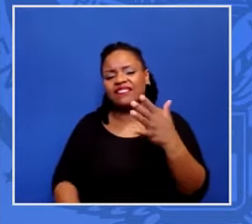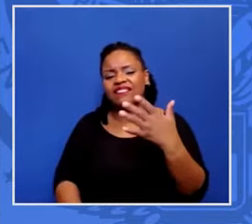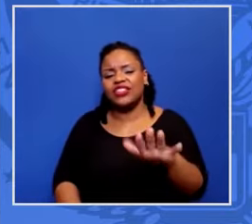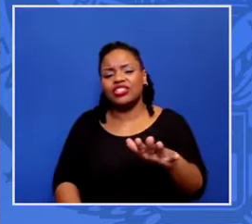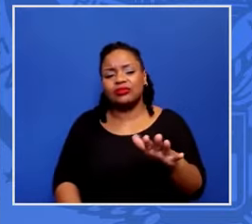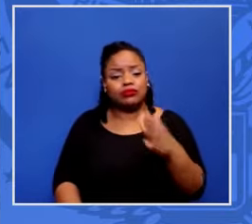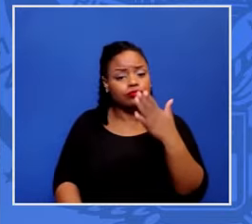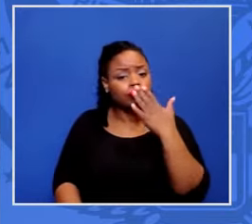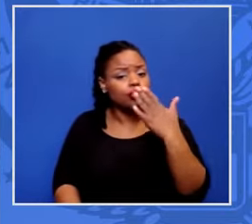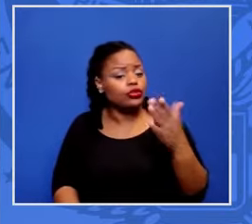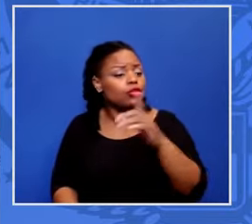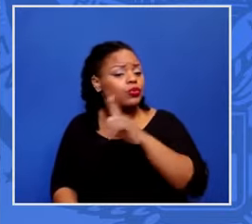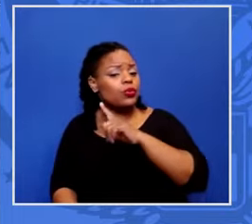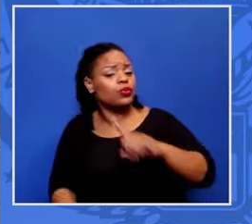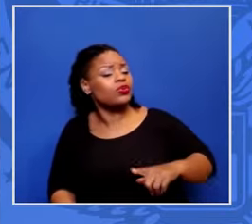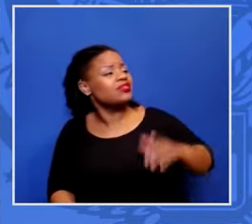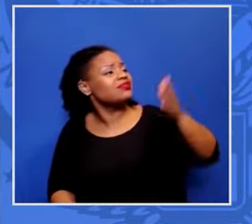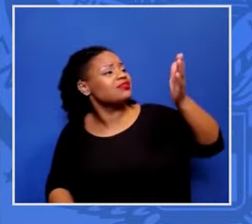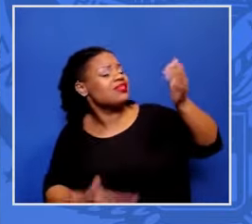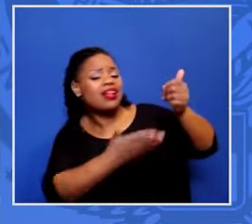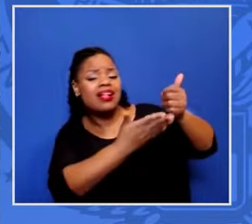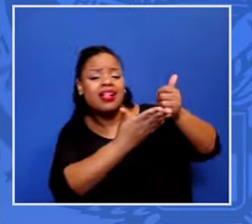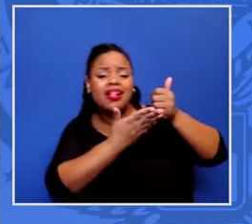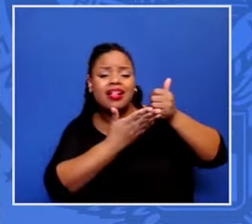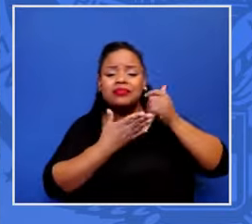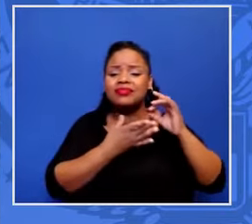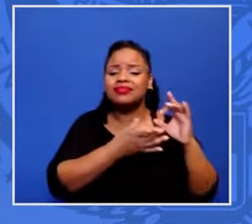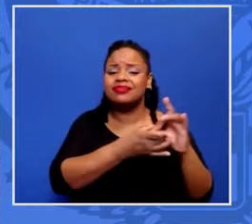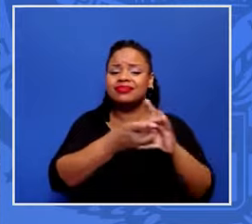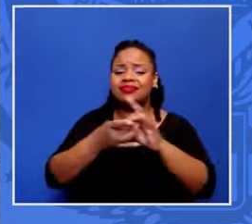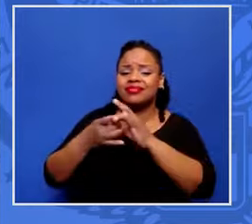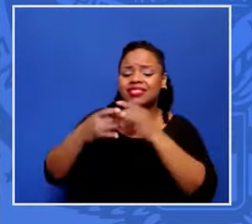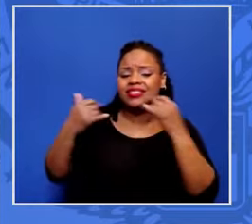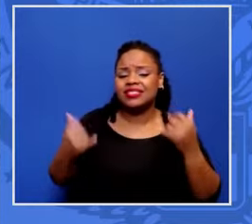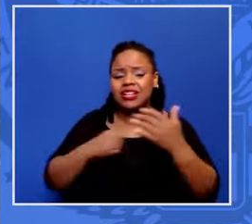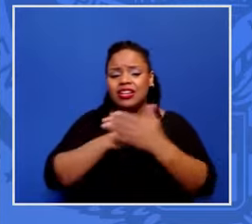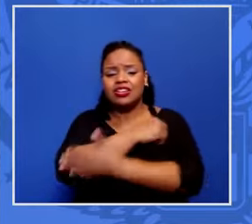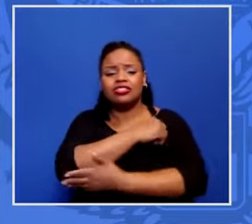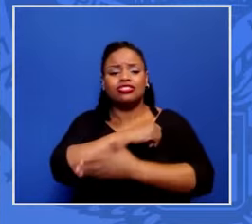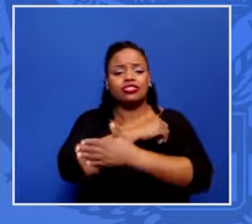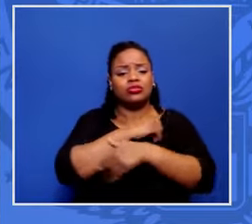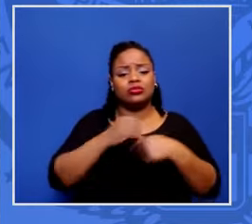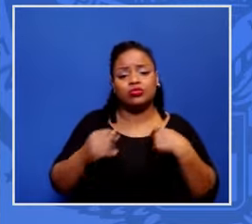country that we love. Undivided. Oh